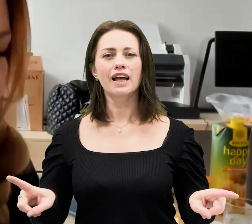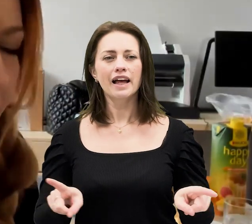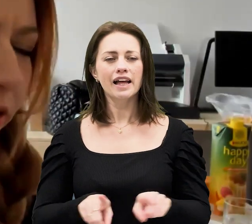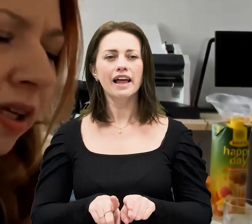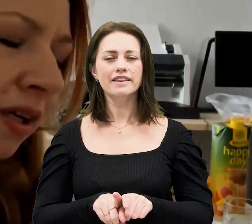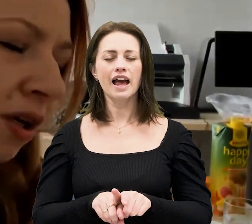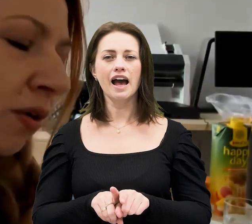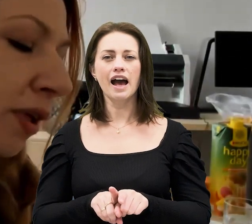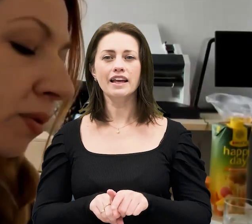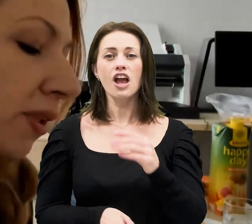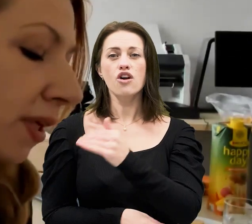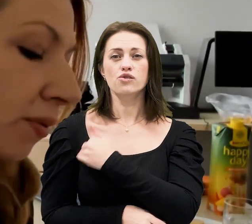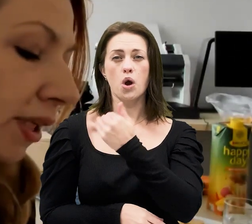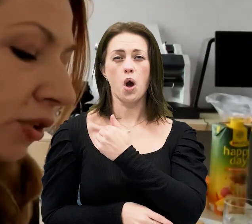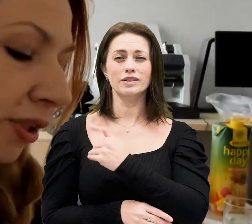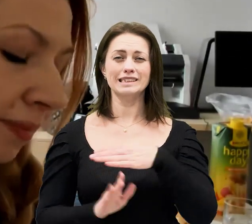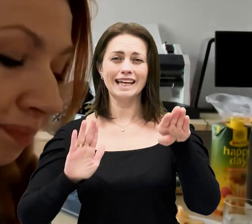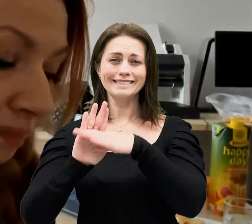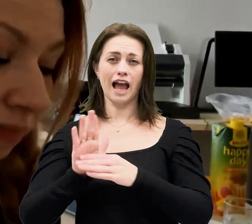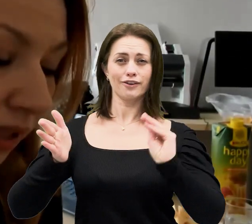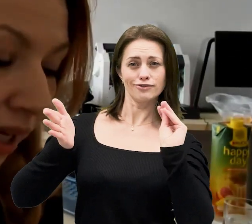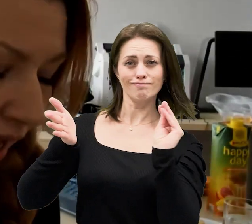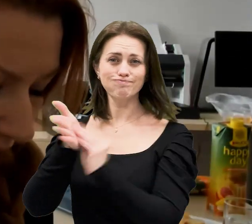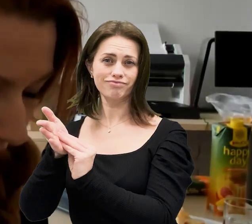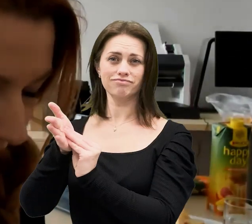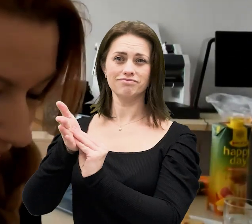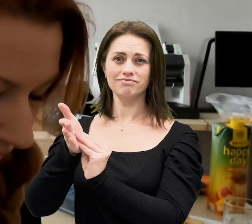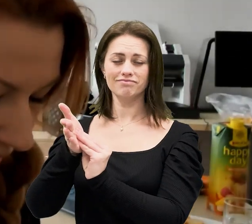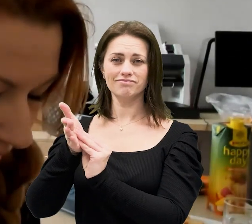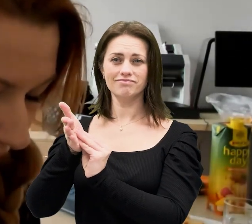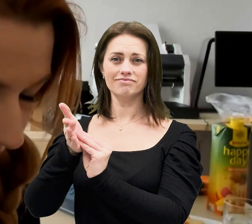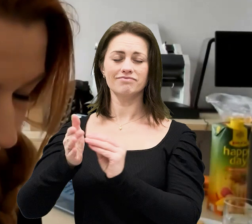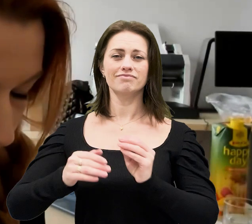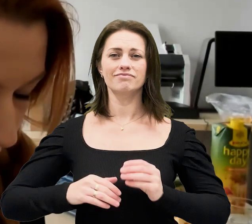prepared the strategy of inclusive education, and